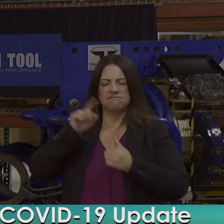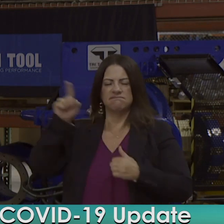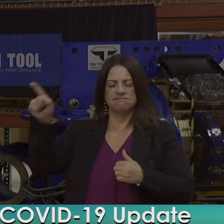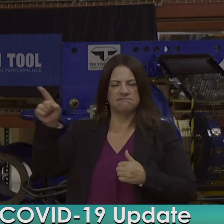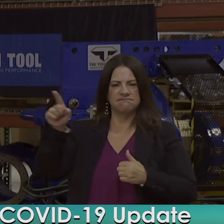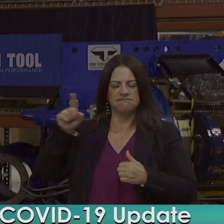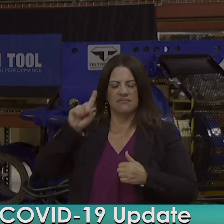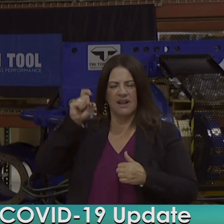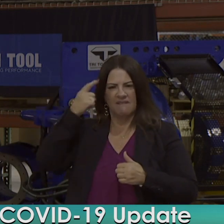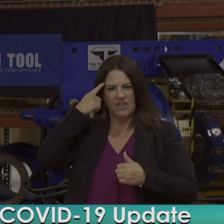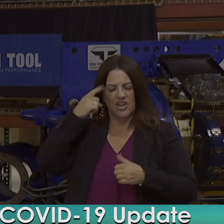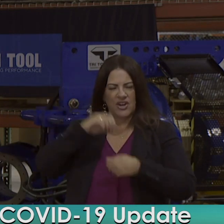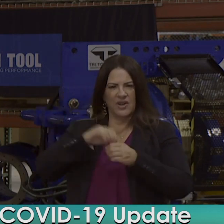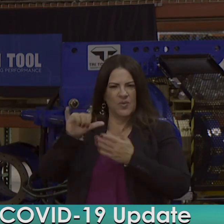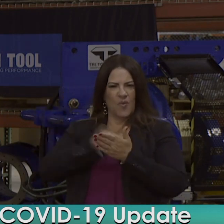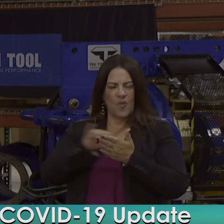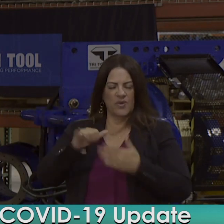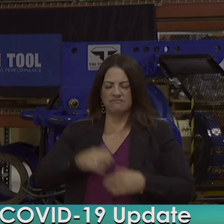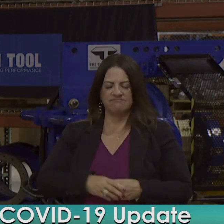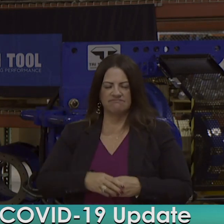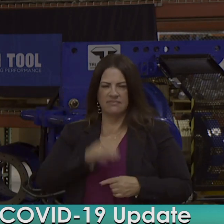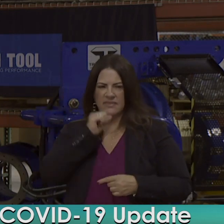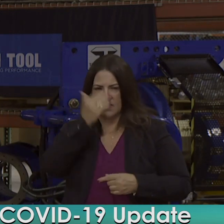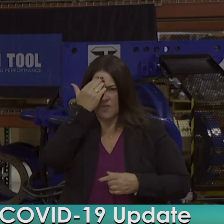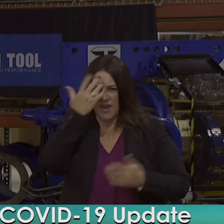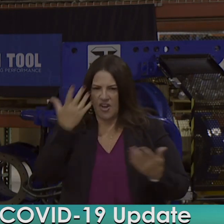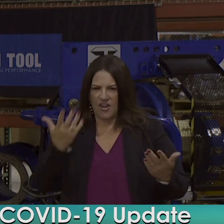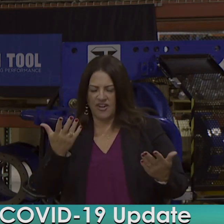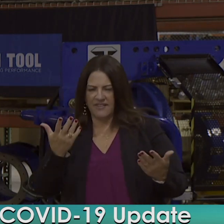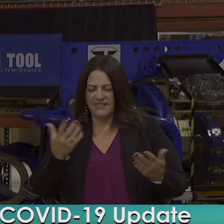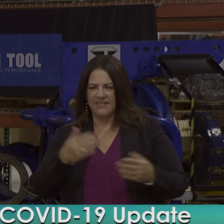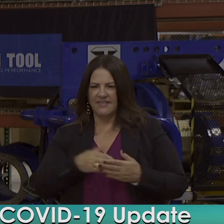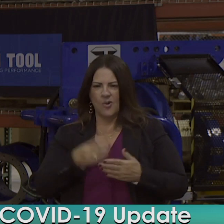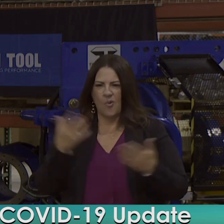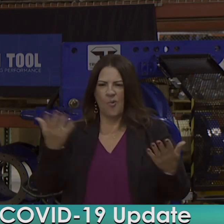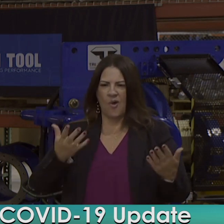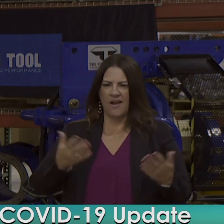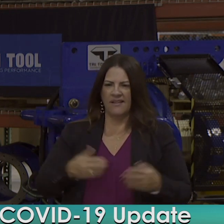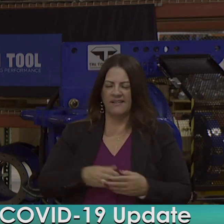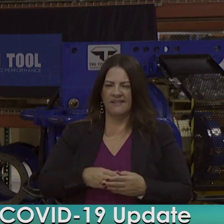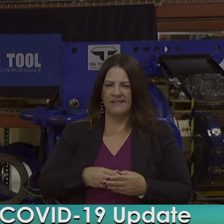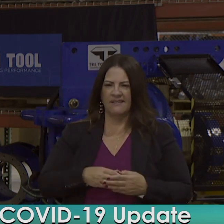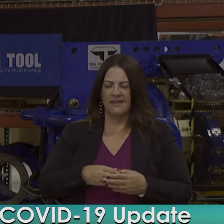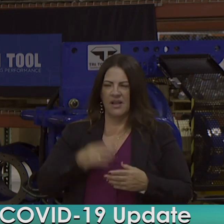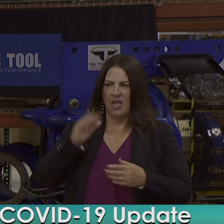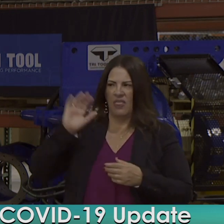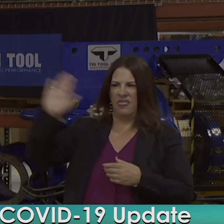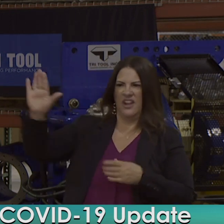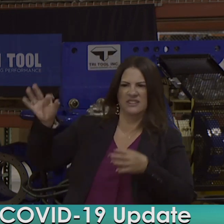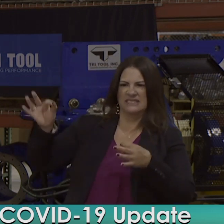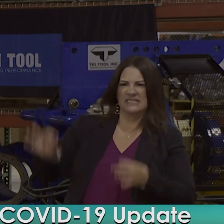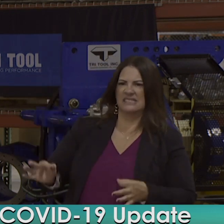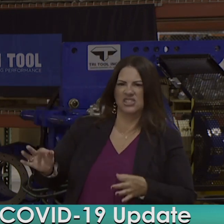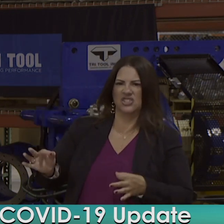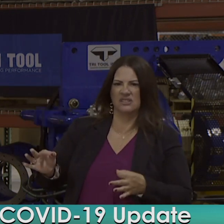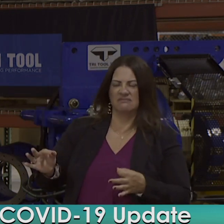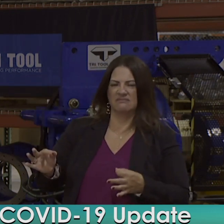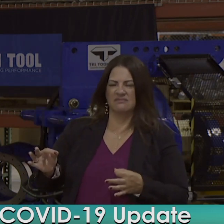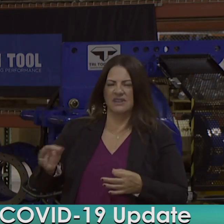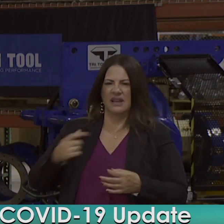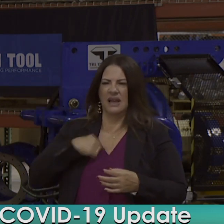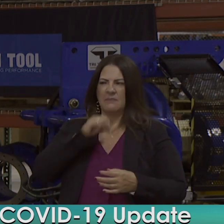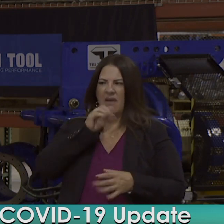this, and I'm unaware of what really went into their decision making, because I haven't been